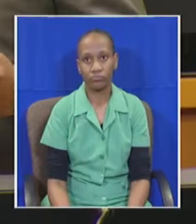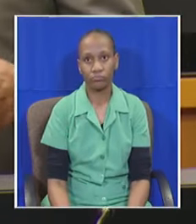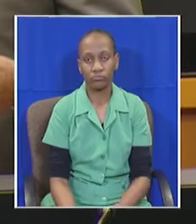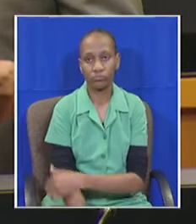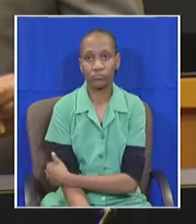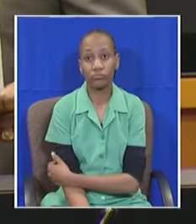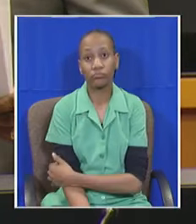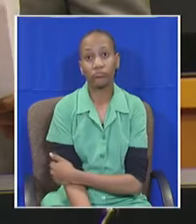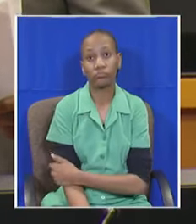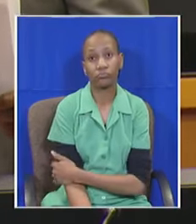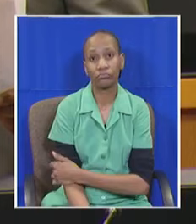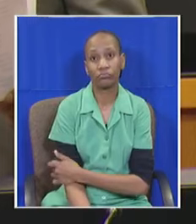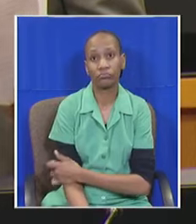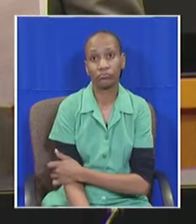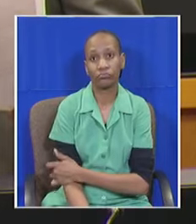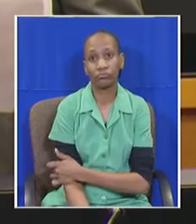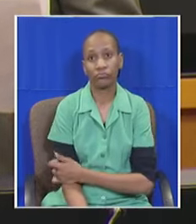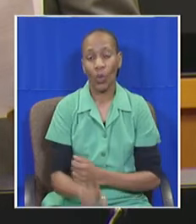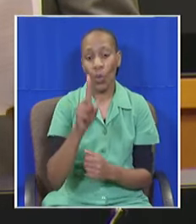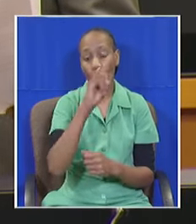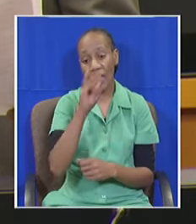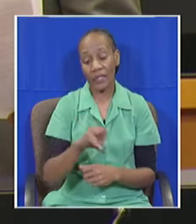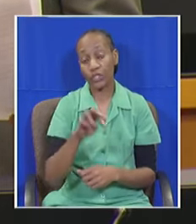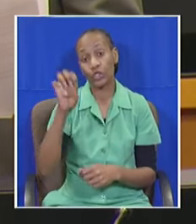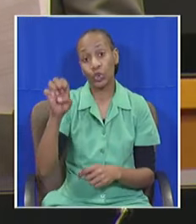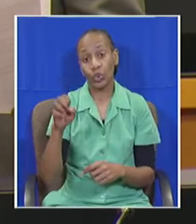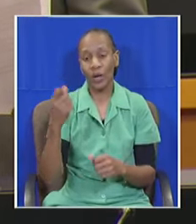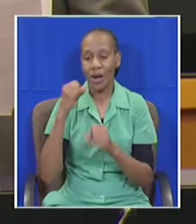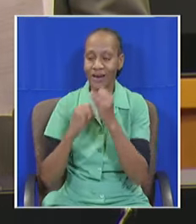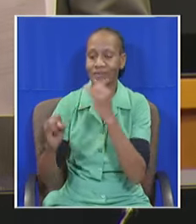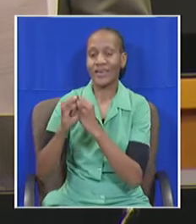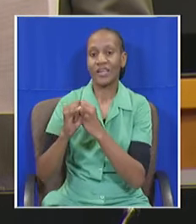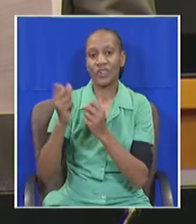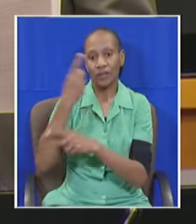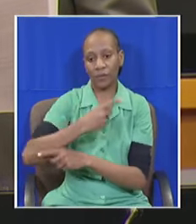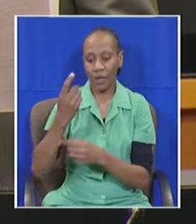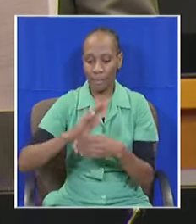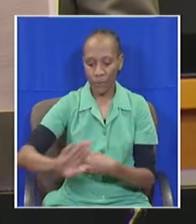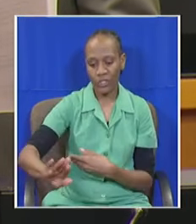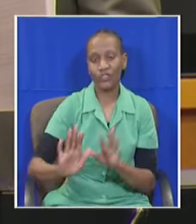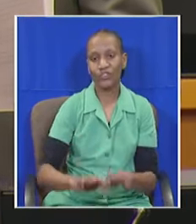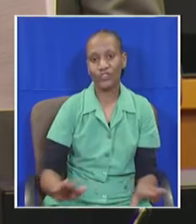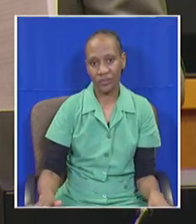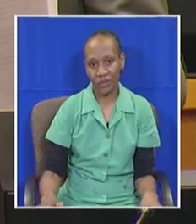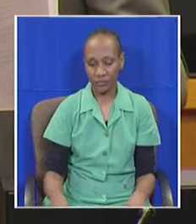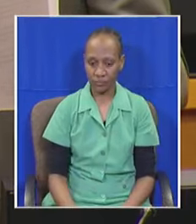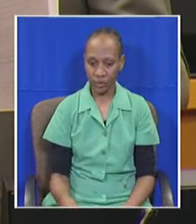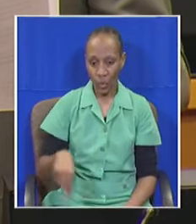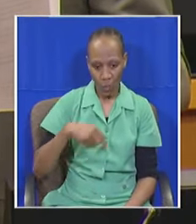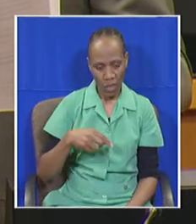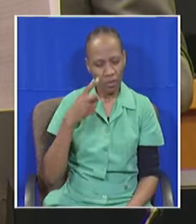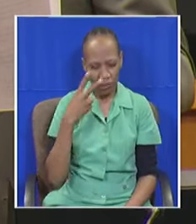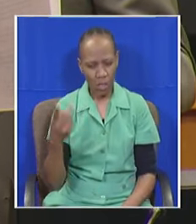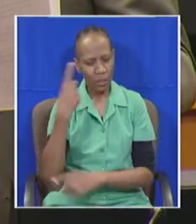Chair. The 1st of June is an International Day of Protection of Children. And as this house, we marked this